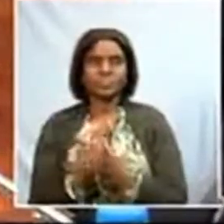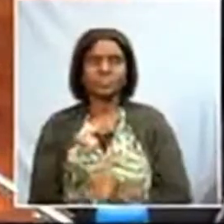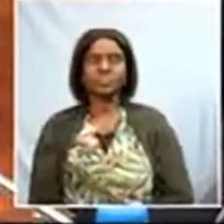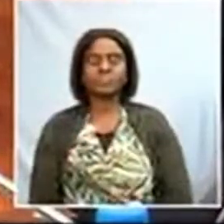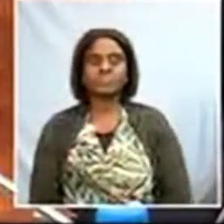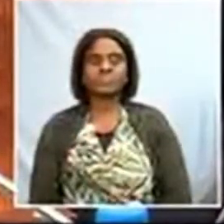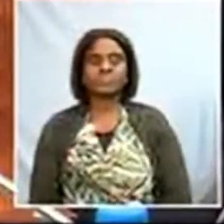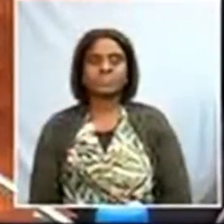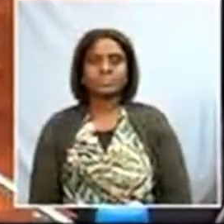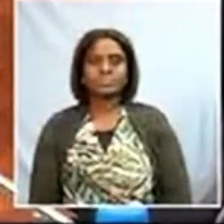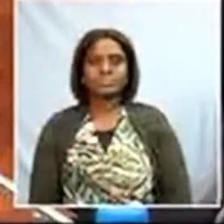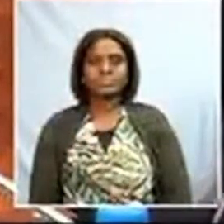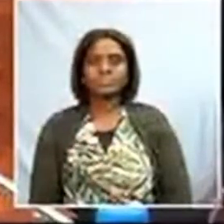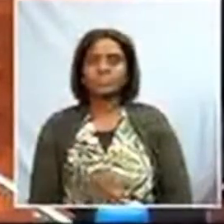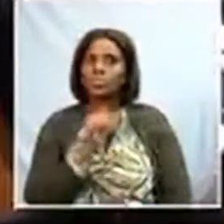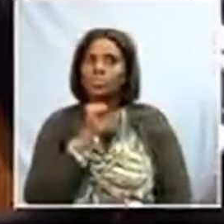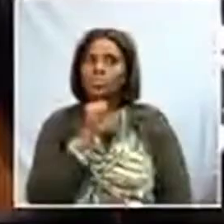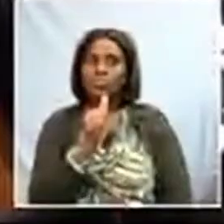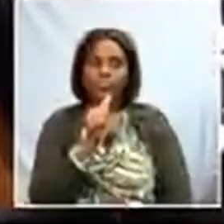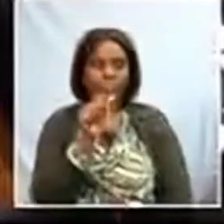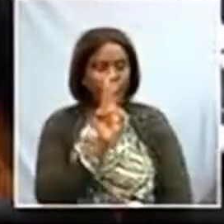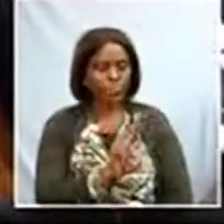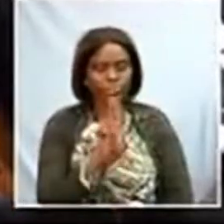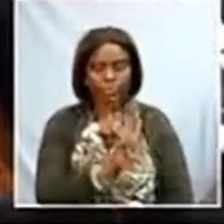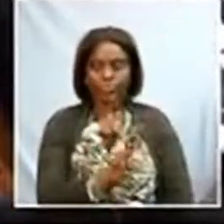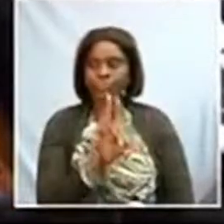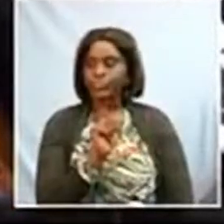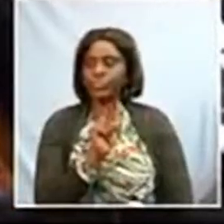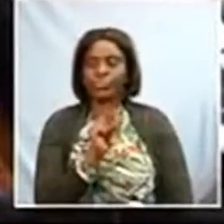Not the one that was used. No.